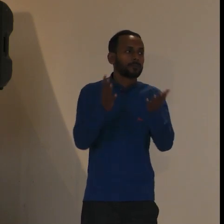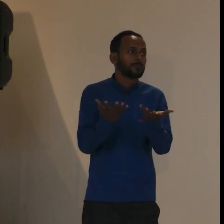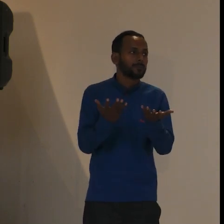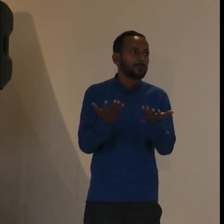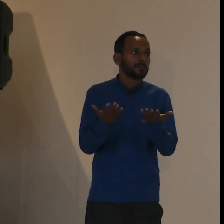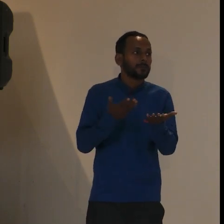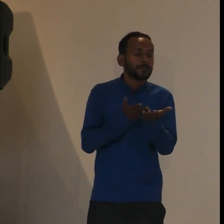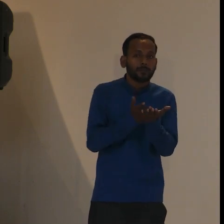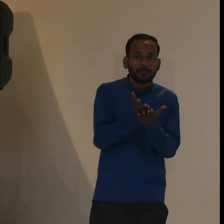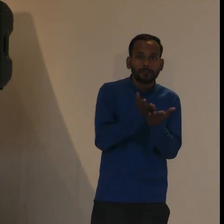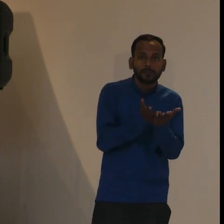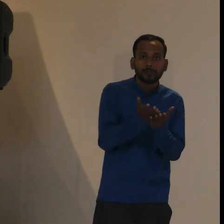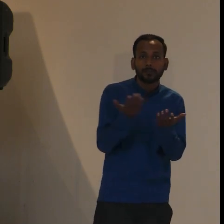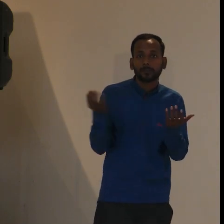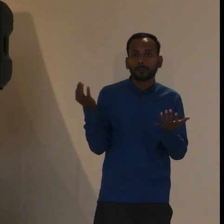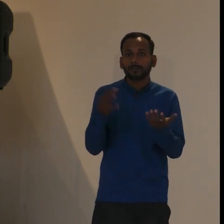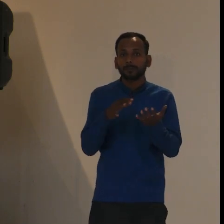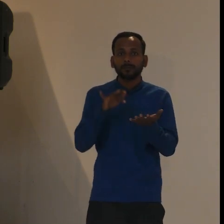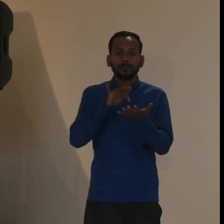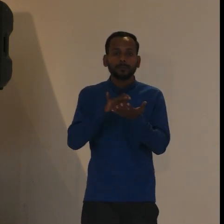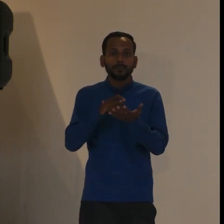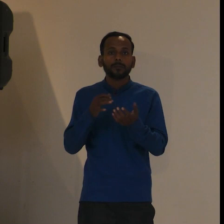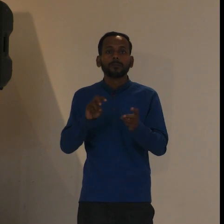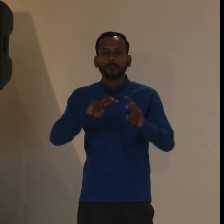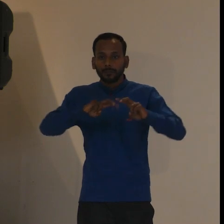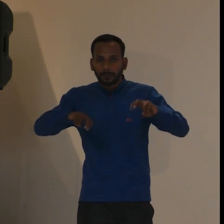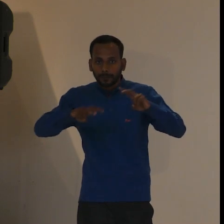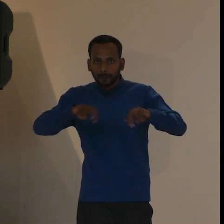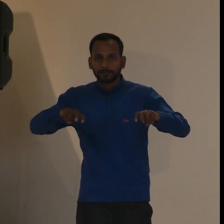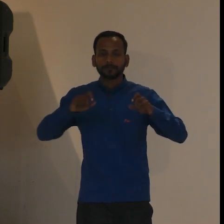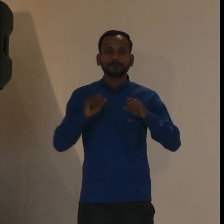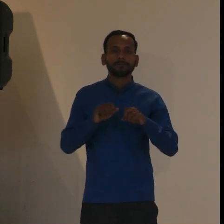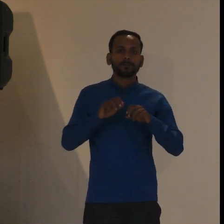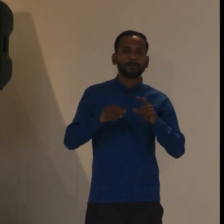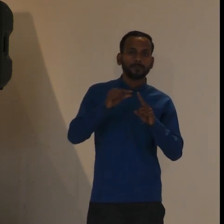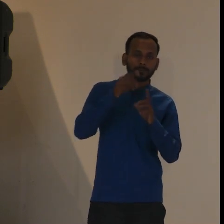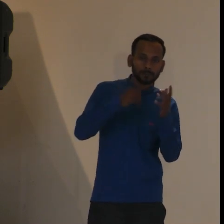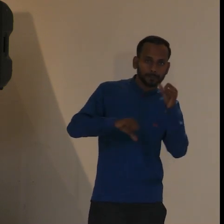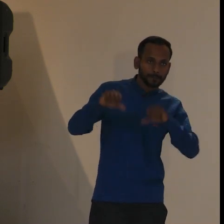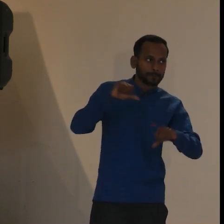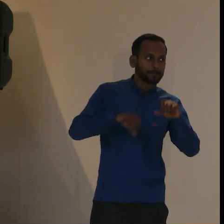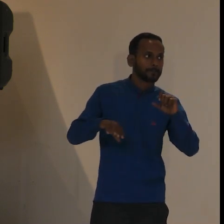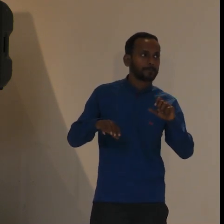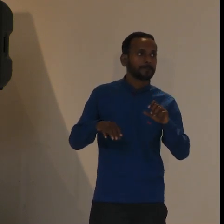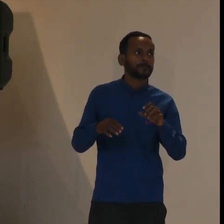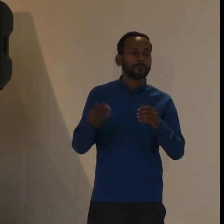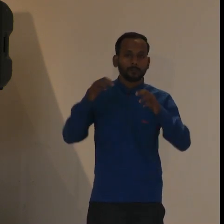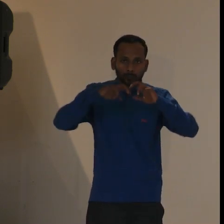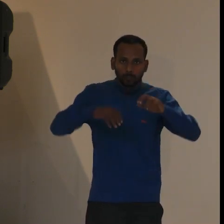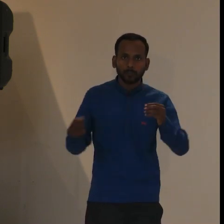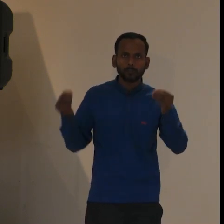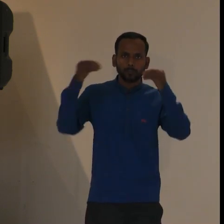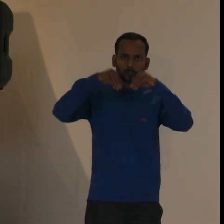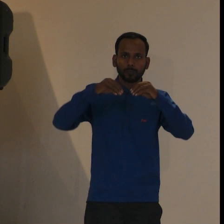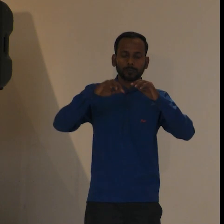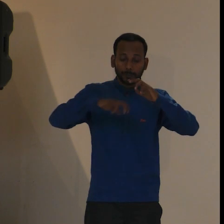are occasions of different conferences and different spaces in which the researchers of those projects, they're the ones that speak more in depth, and that